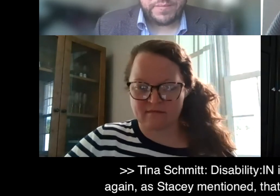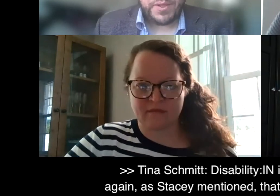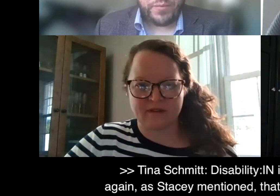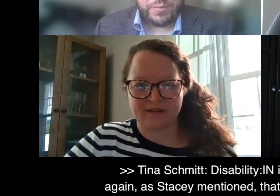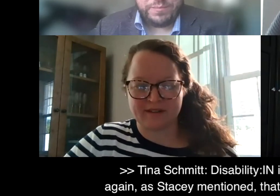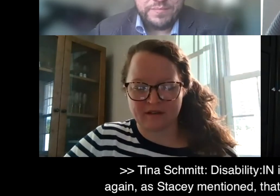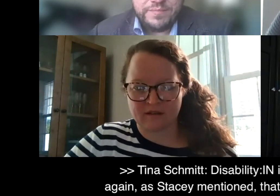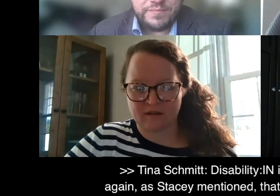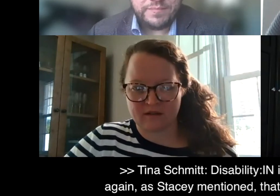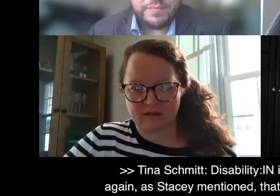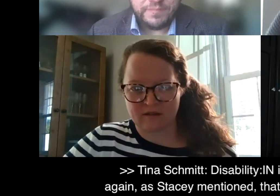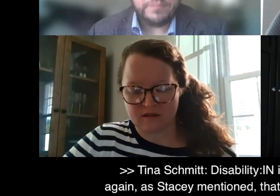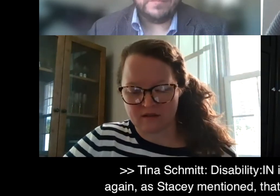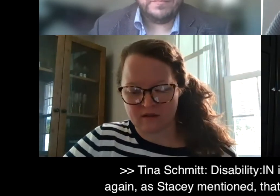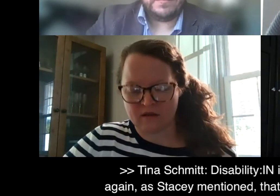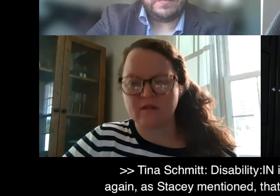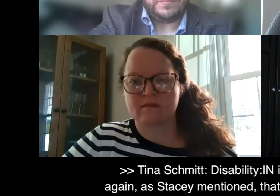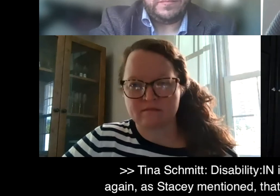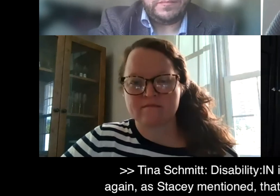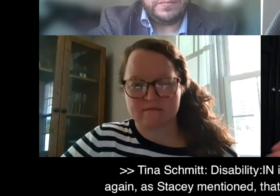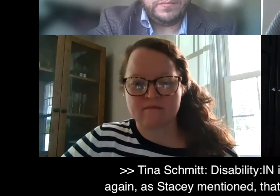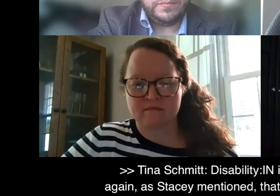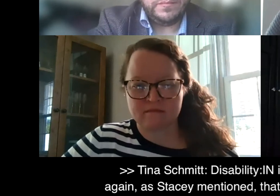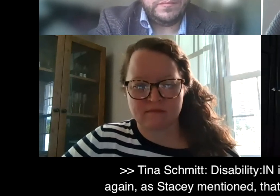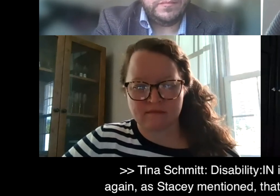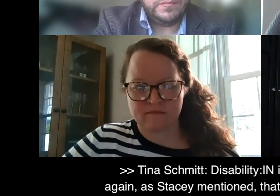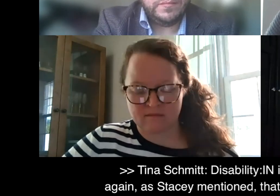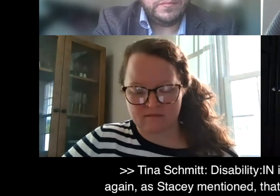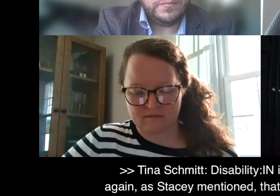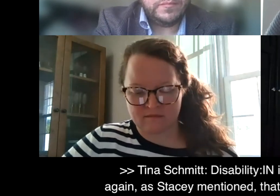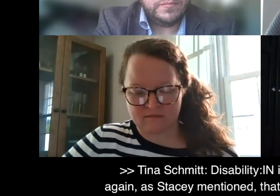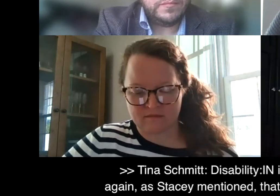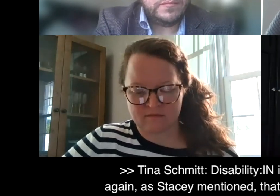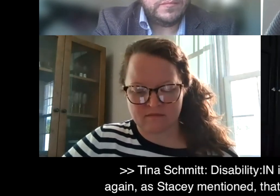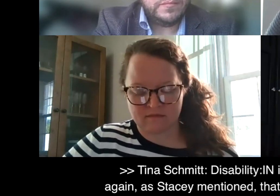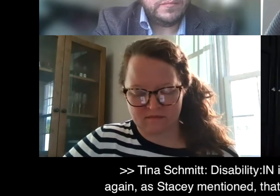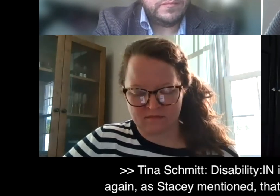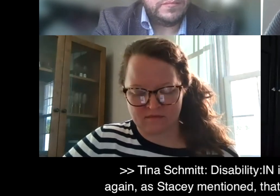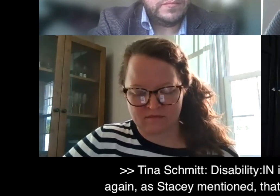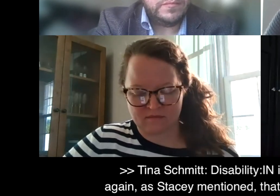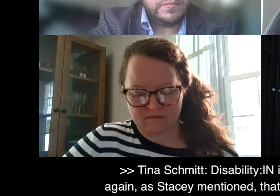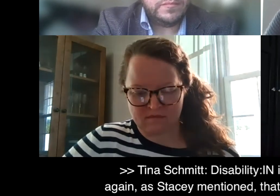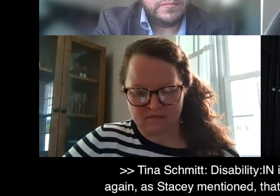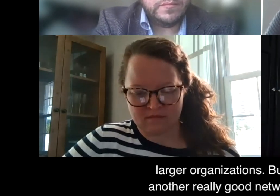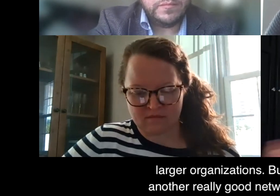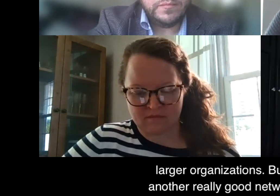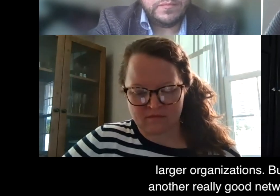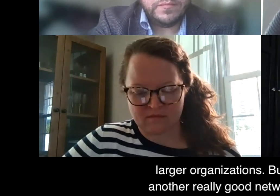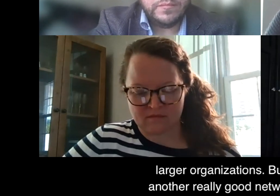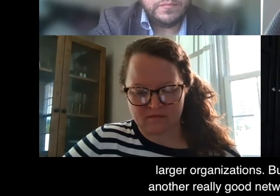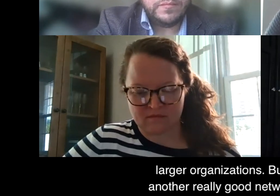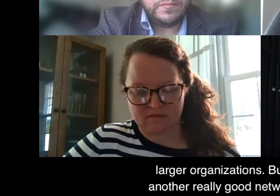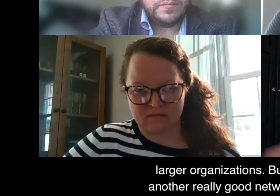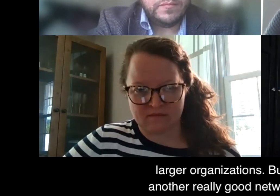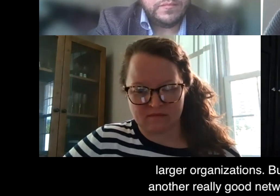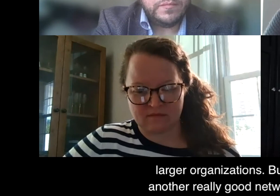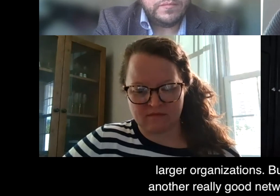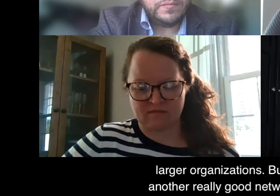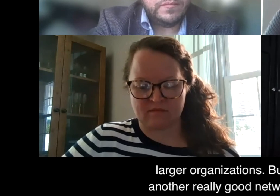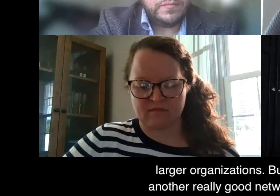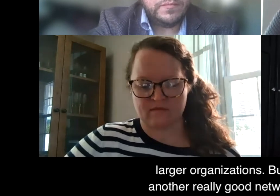Yeah. Disability In is another network, but again, as Stacey mentioned, that's typically caters towards larger